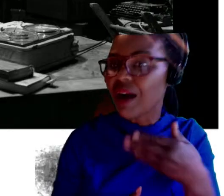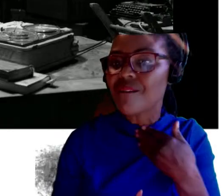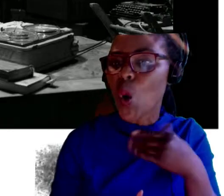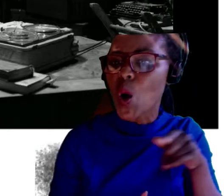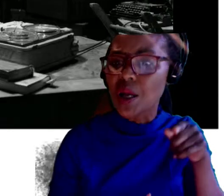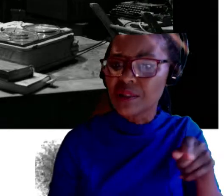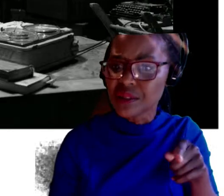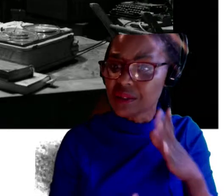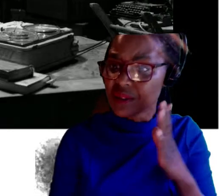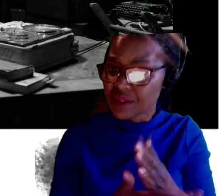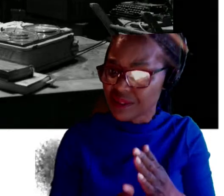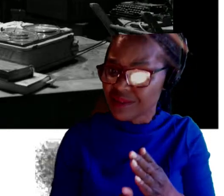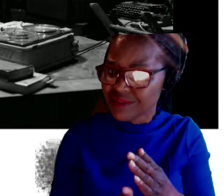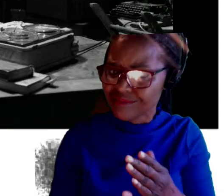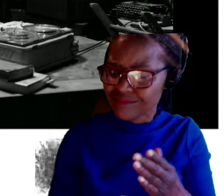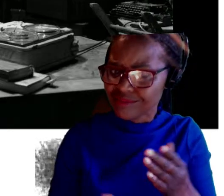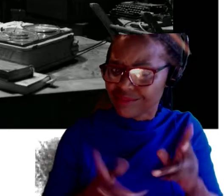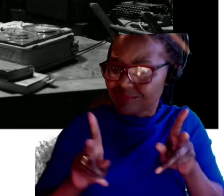soon become a ghost himself.